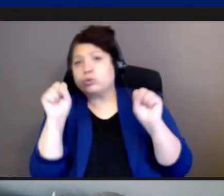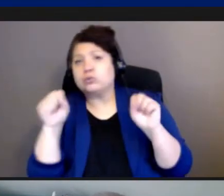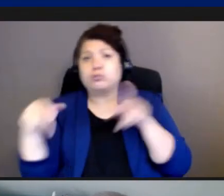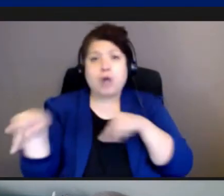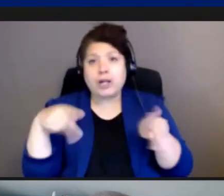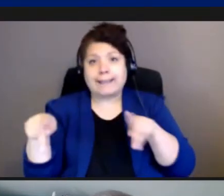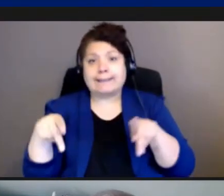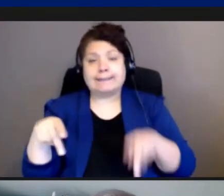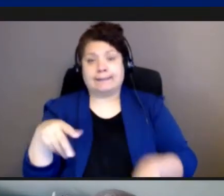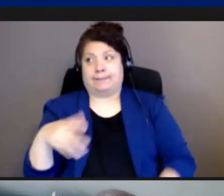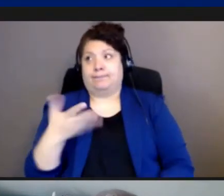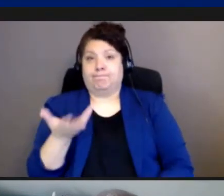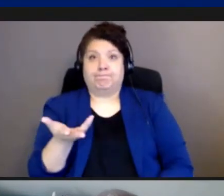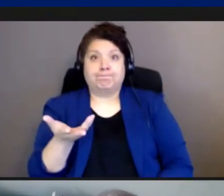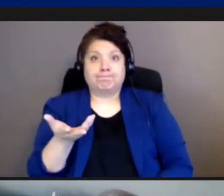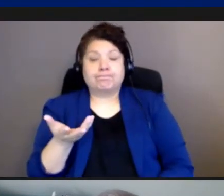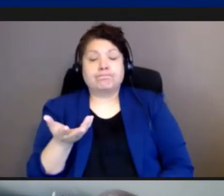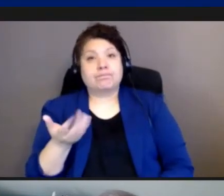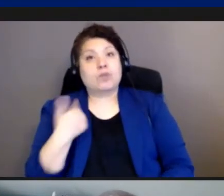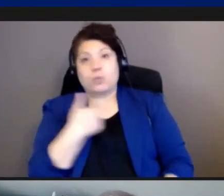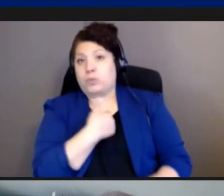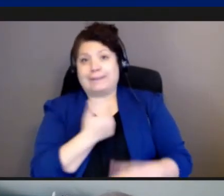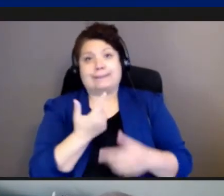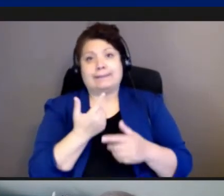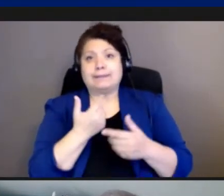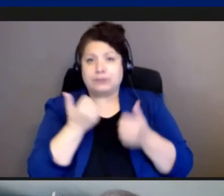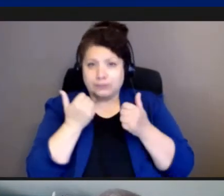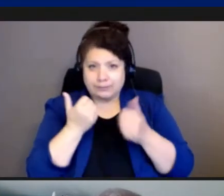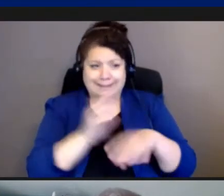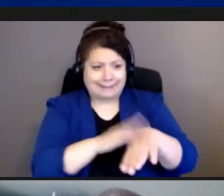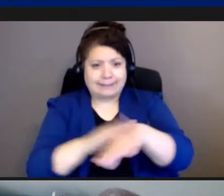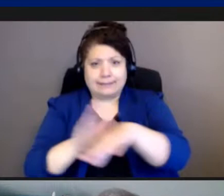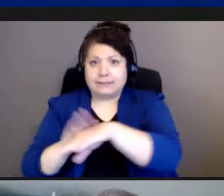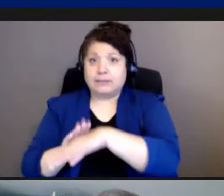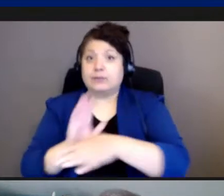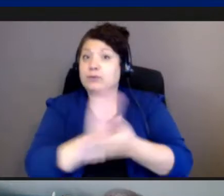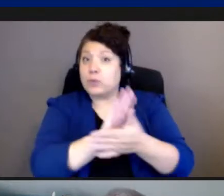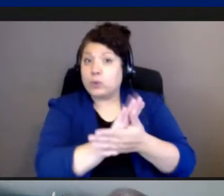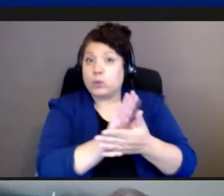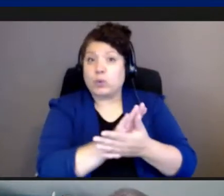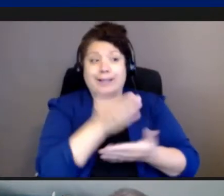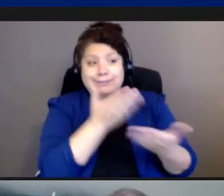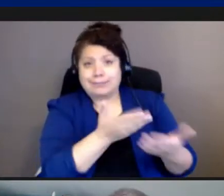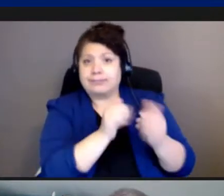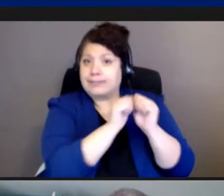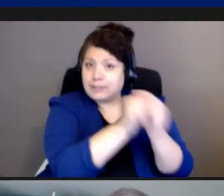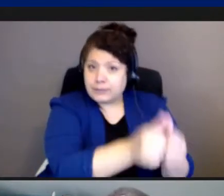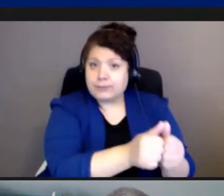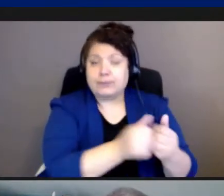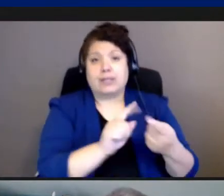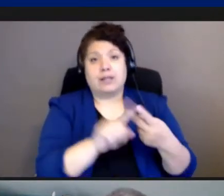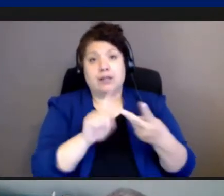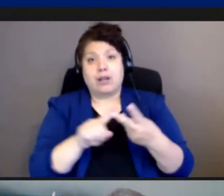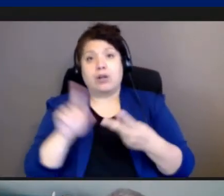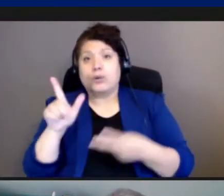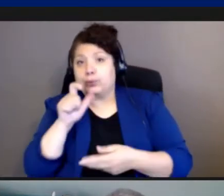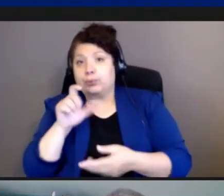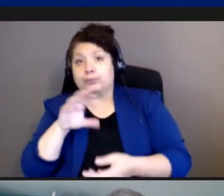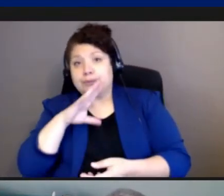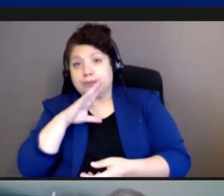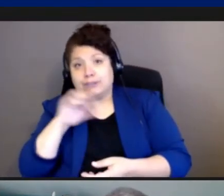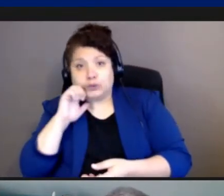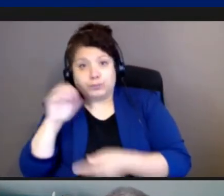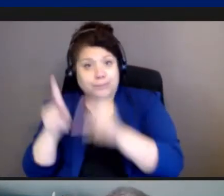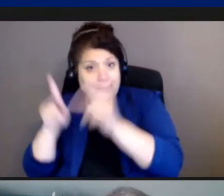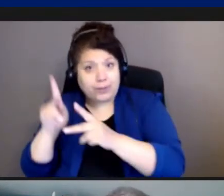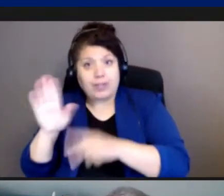We are trying to get through this. As I said, we're trying to keep schools open. We're trying to protect people in long-term care. We're trying to